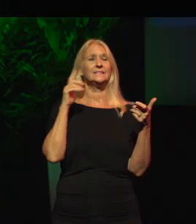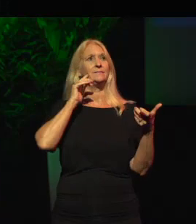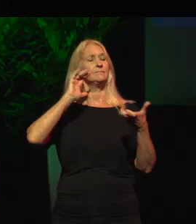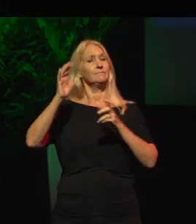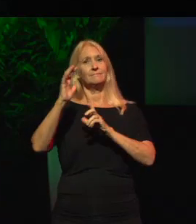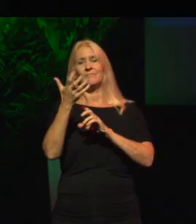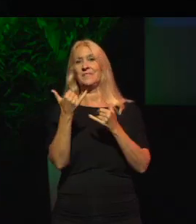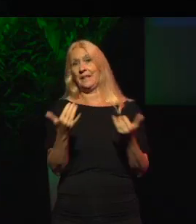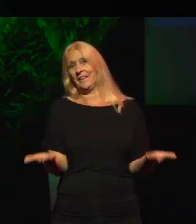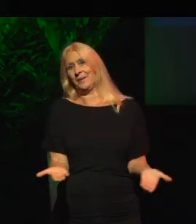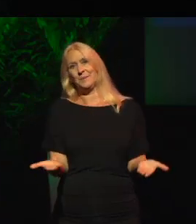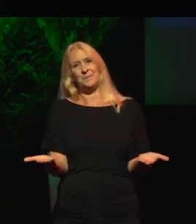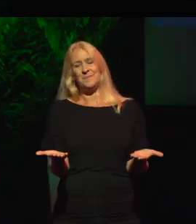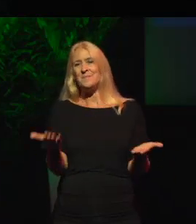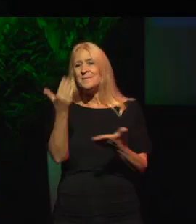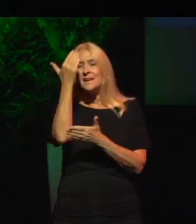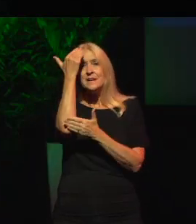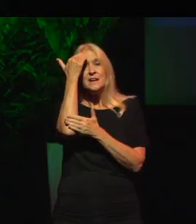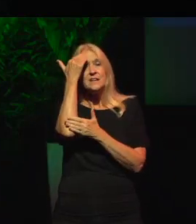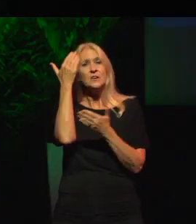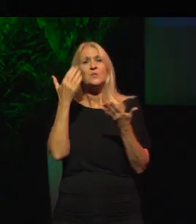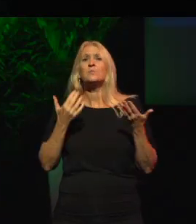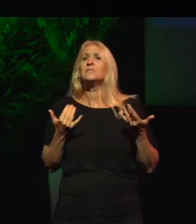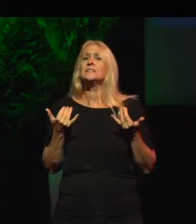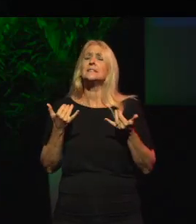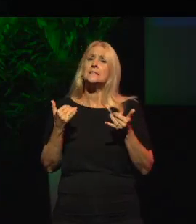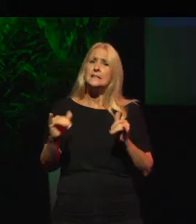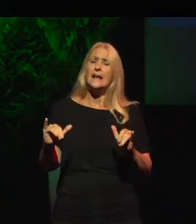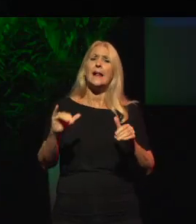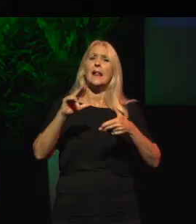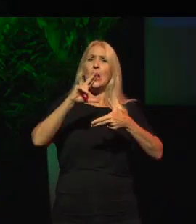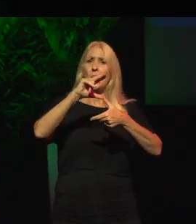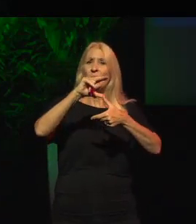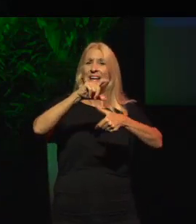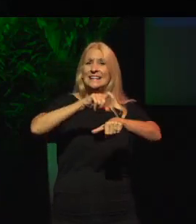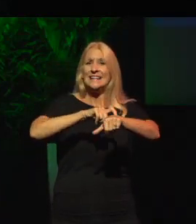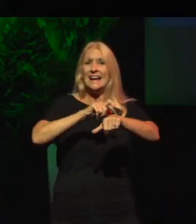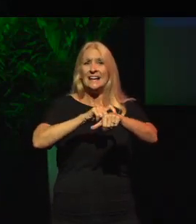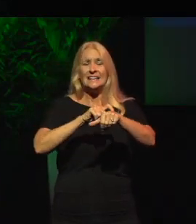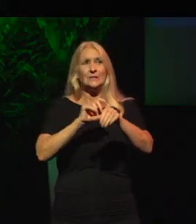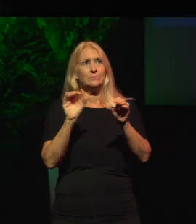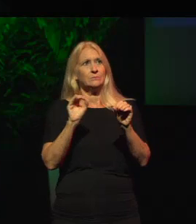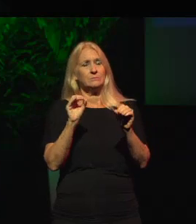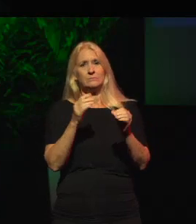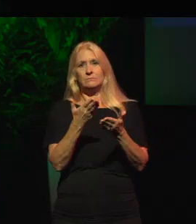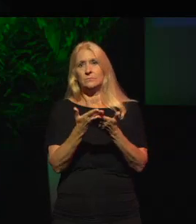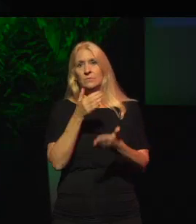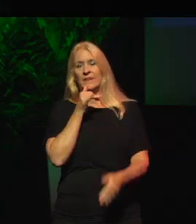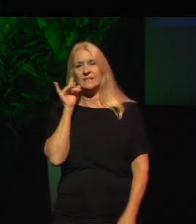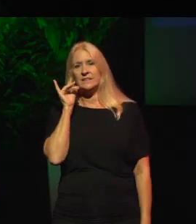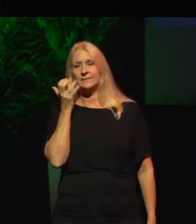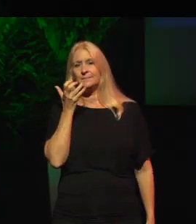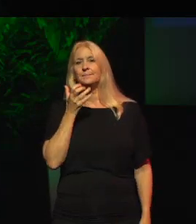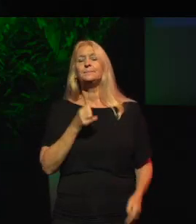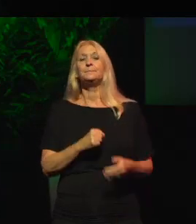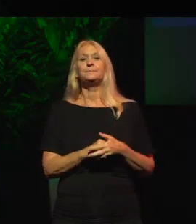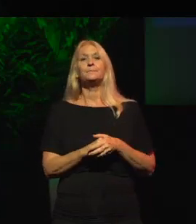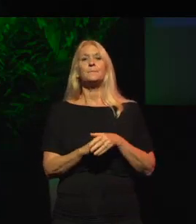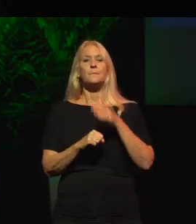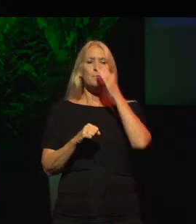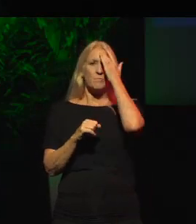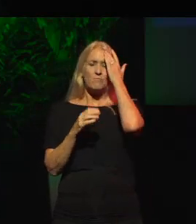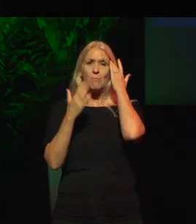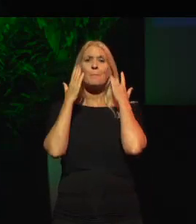here. I know that we are still in hurricane season, and nothing showed that more than yesterday. I know